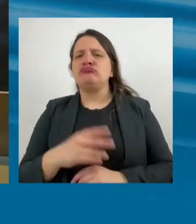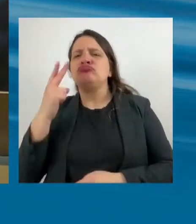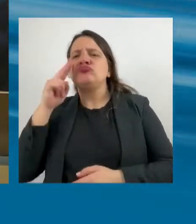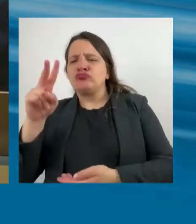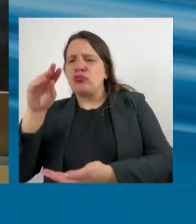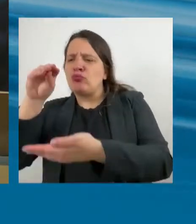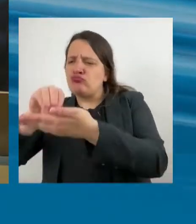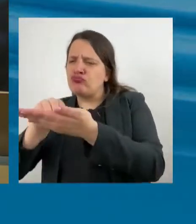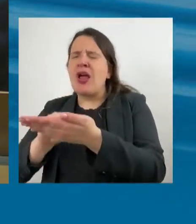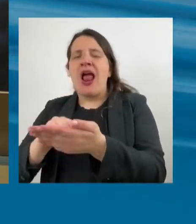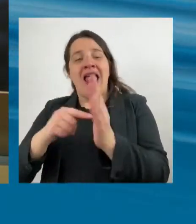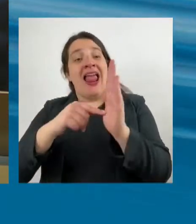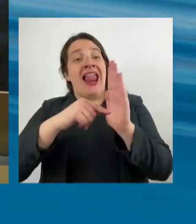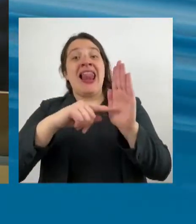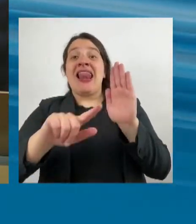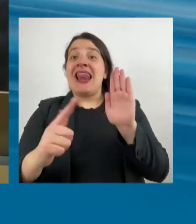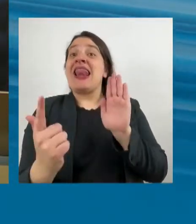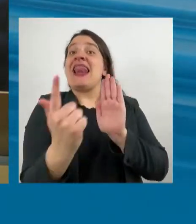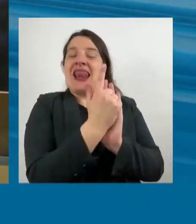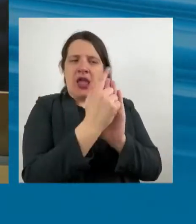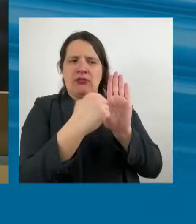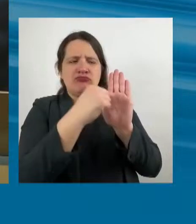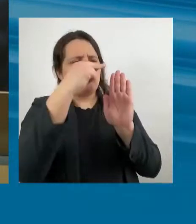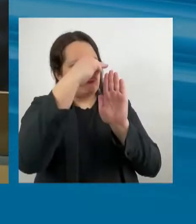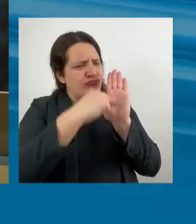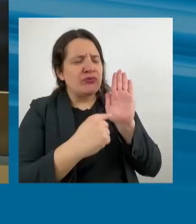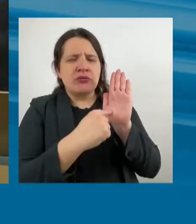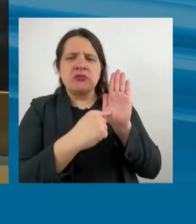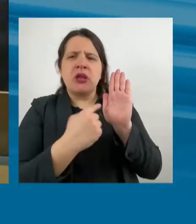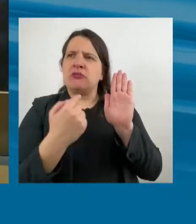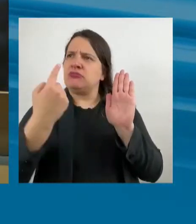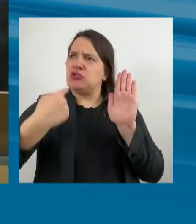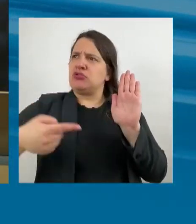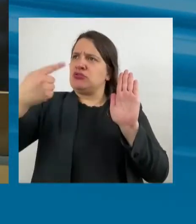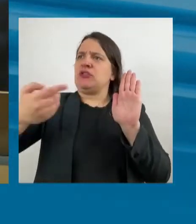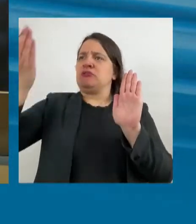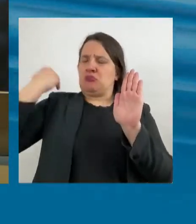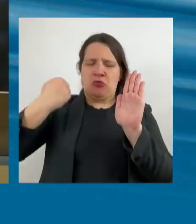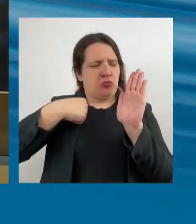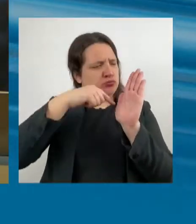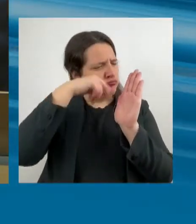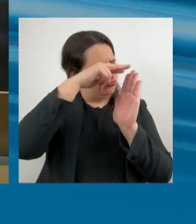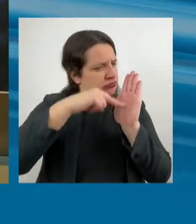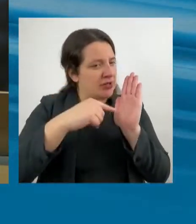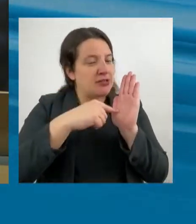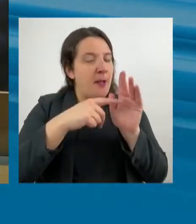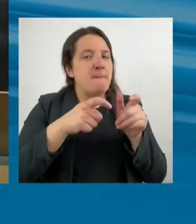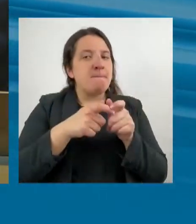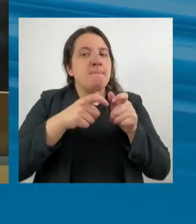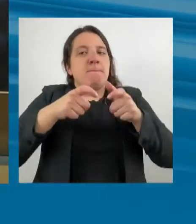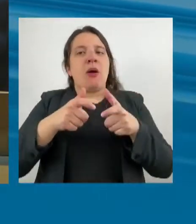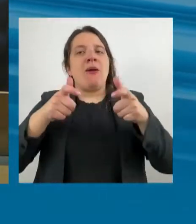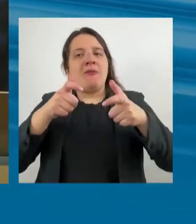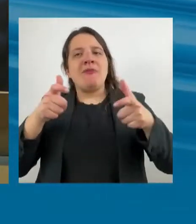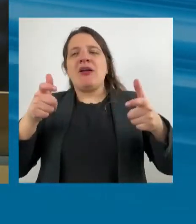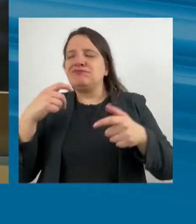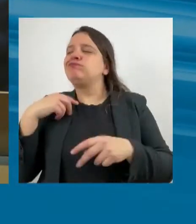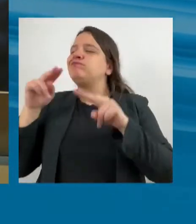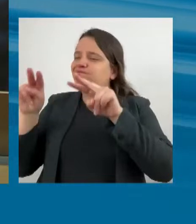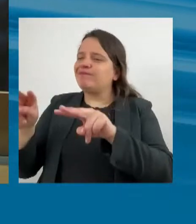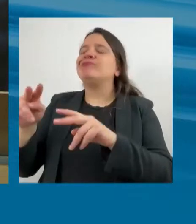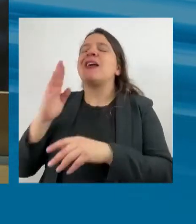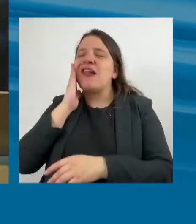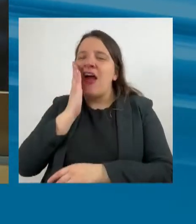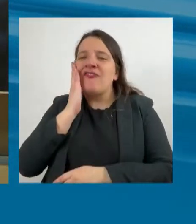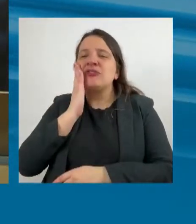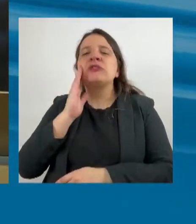on those issues. A law approved last year extended that policy of